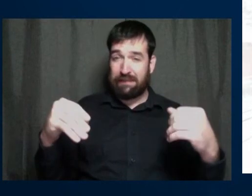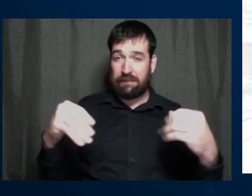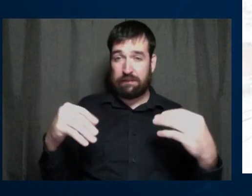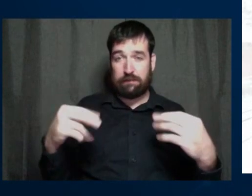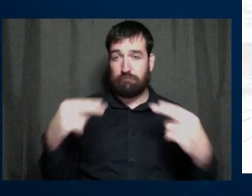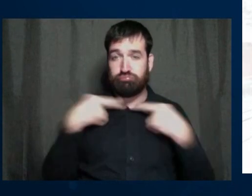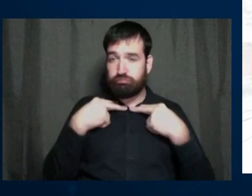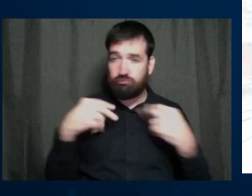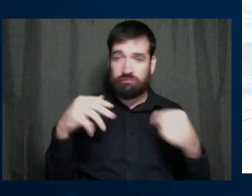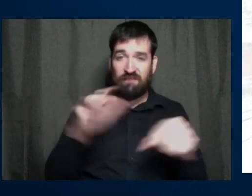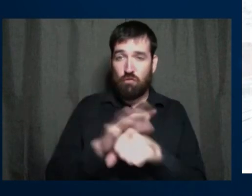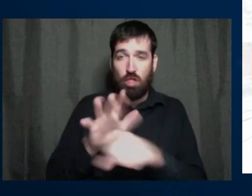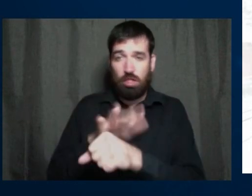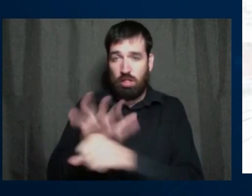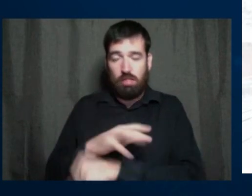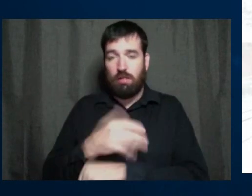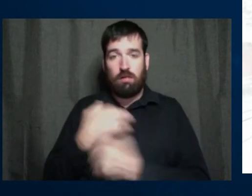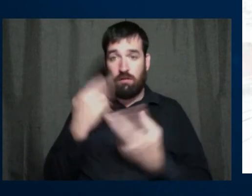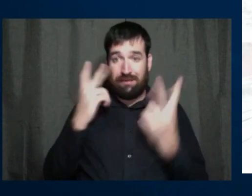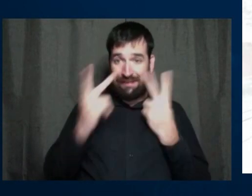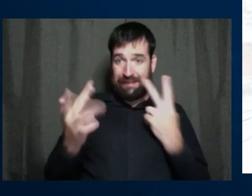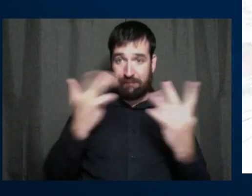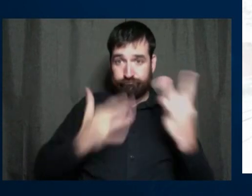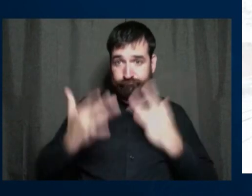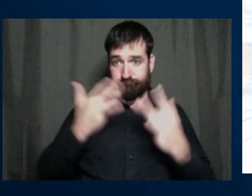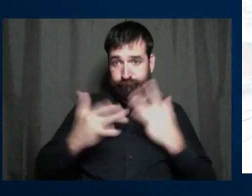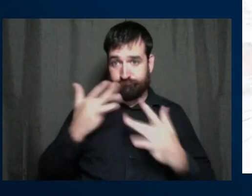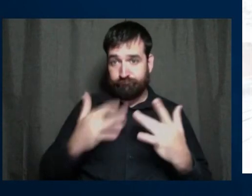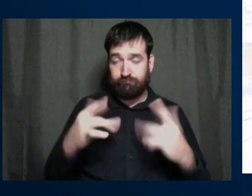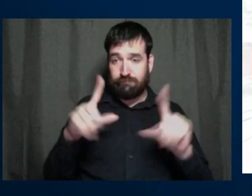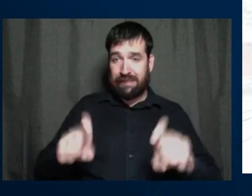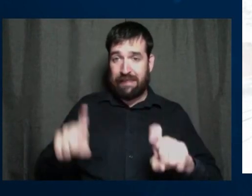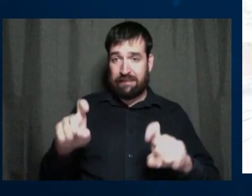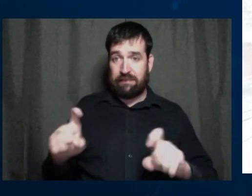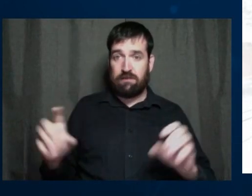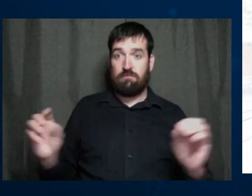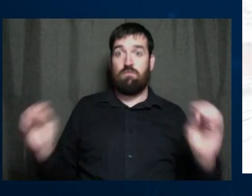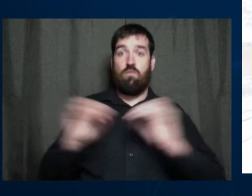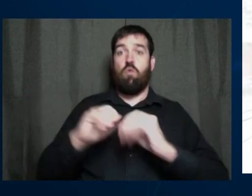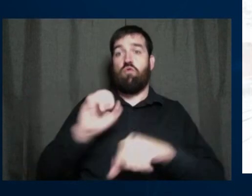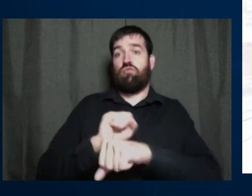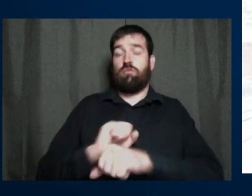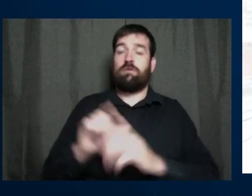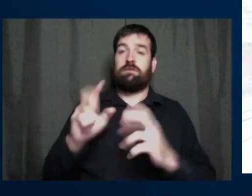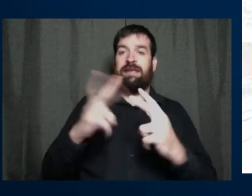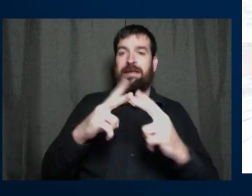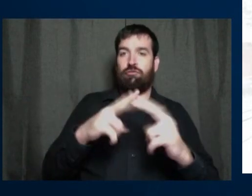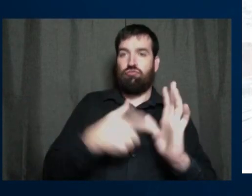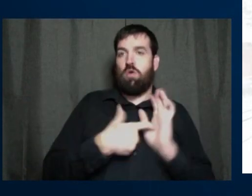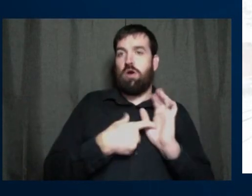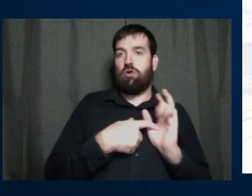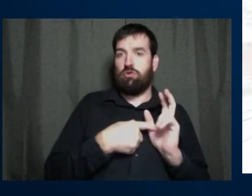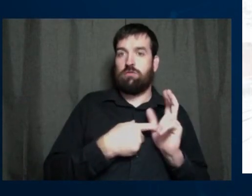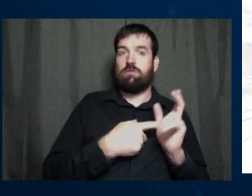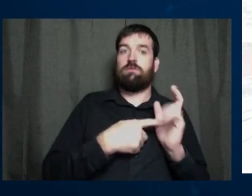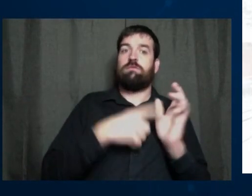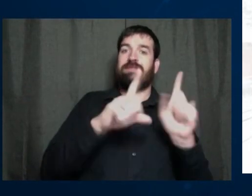testing availability as more employers are now starting to require that workers either get vaccinated or tested frequently?